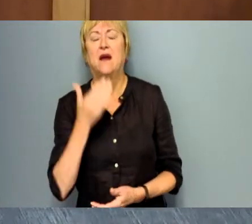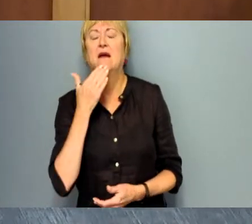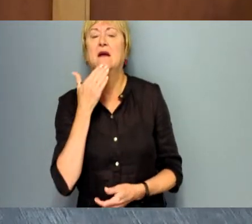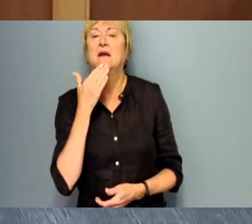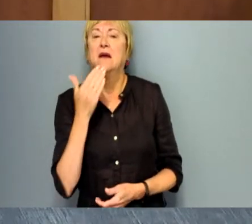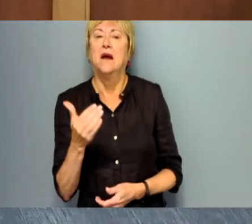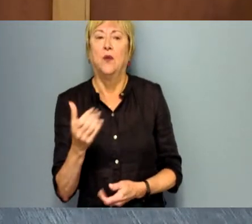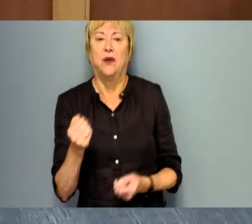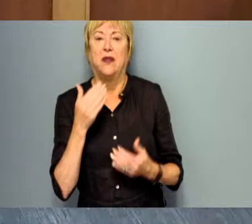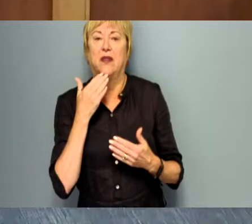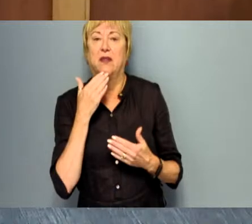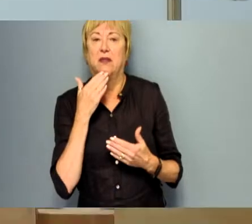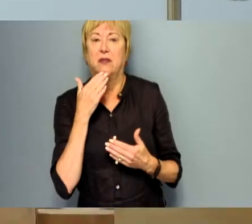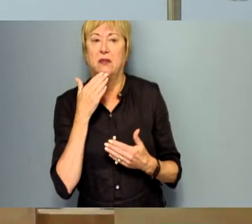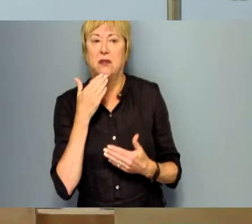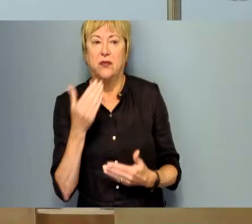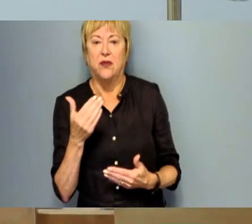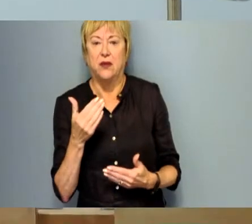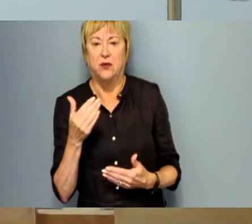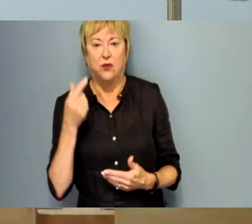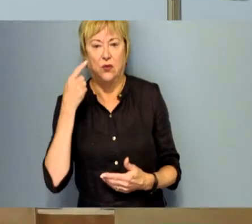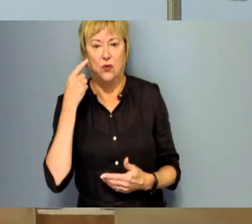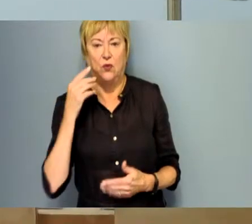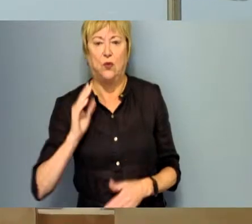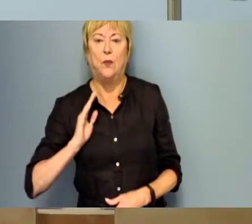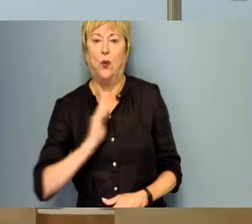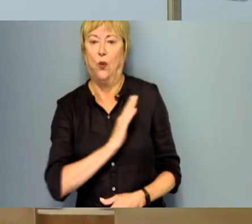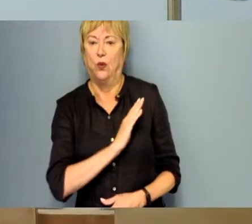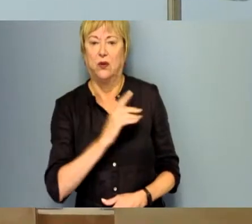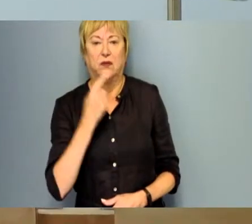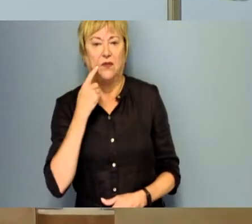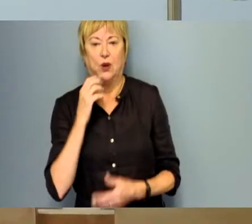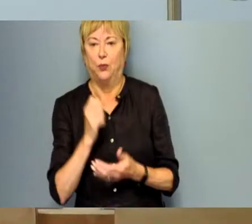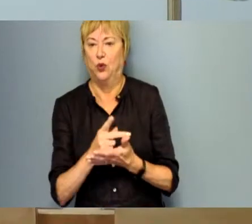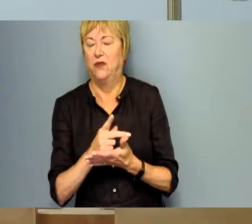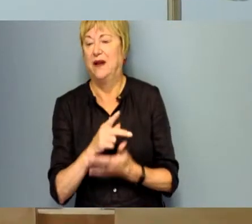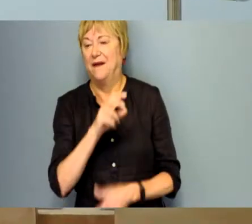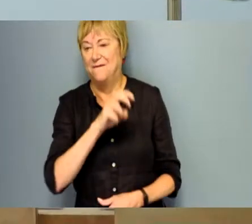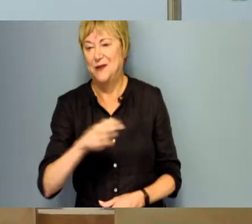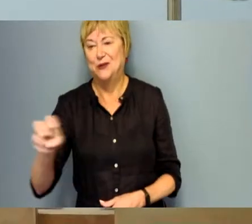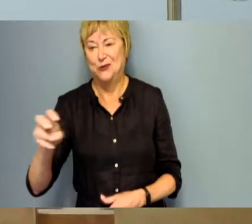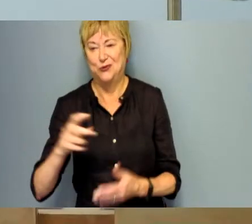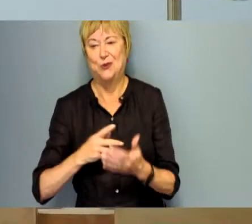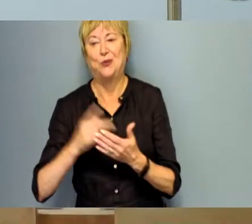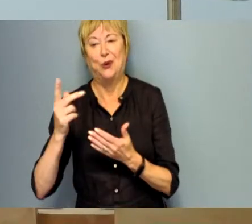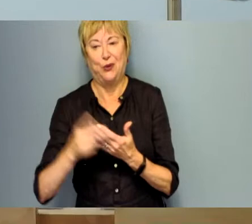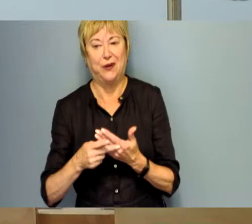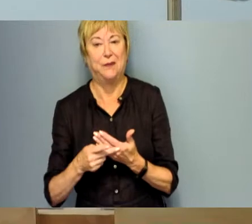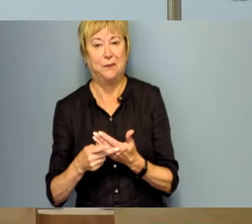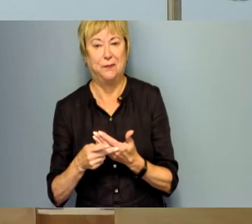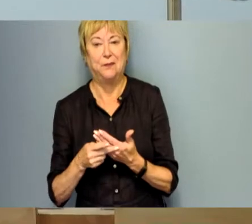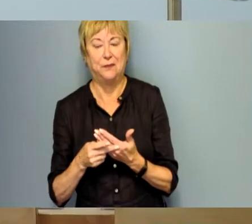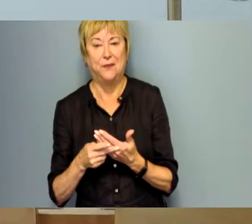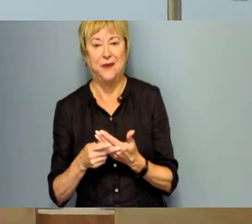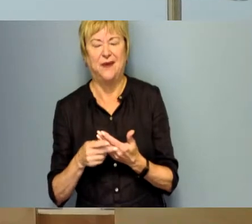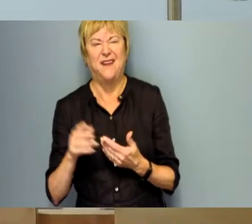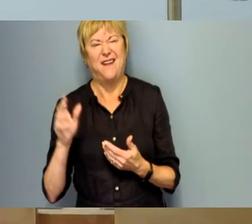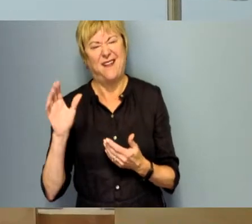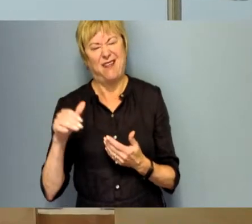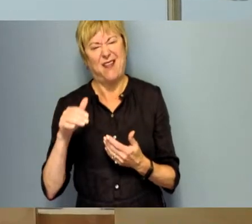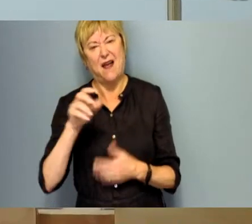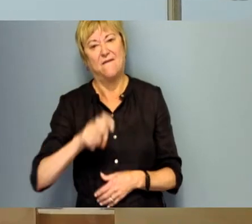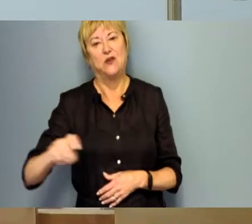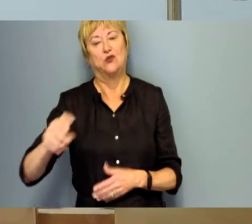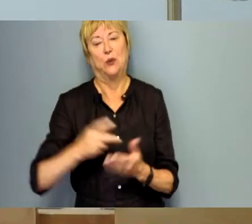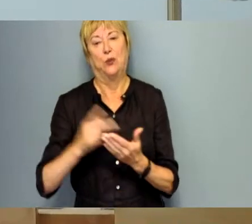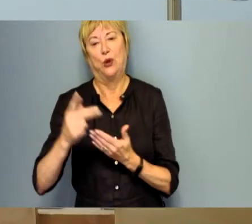to thank you, Board, for approving the field trip program. It's a program that started